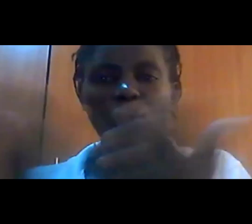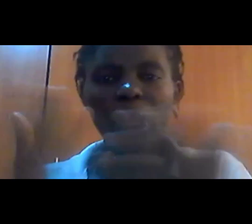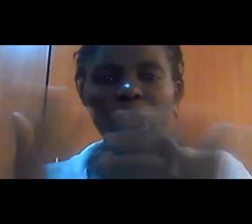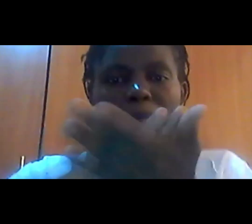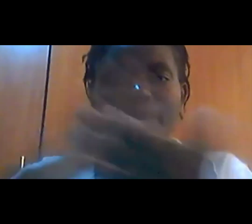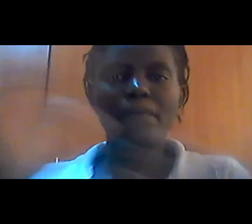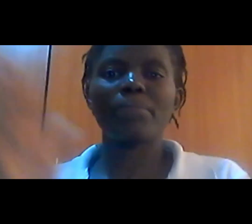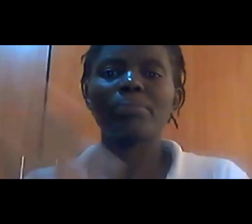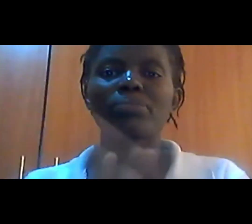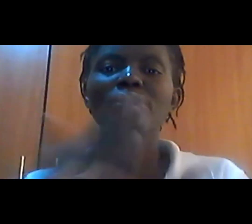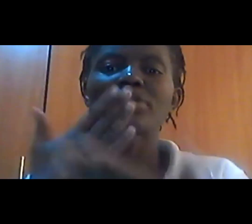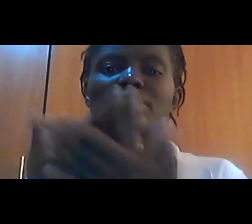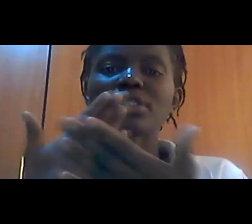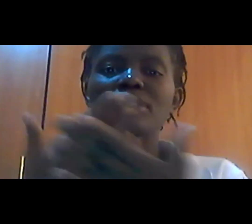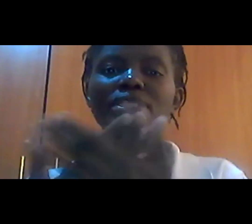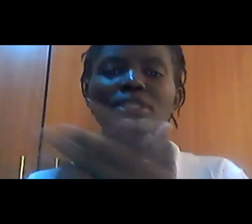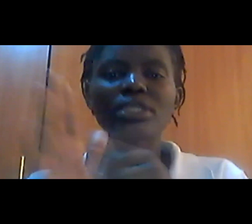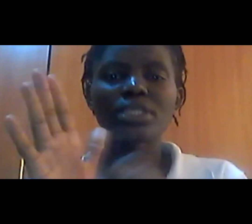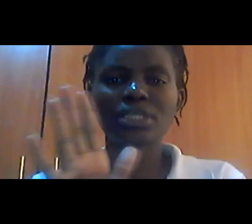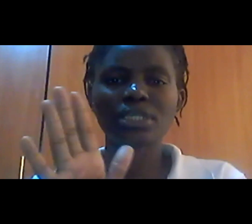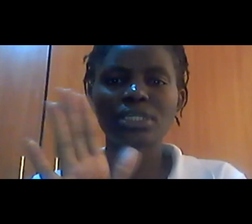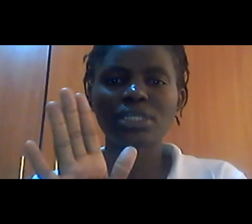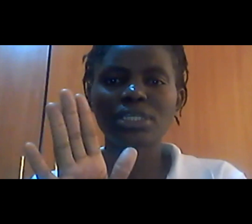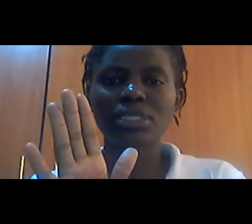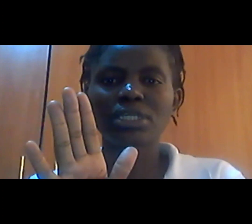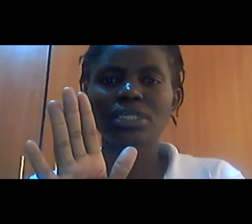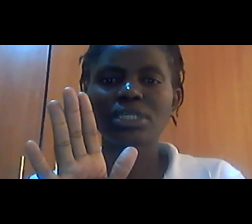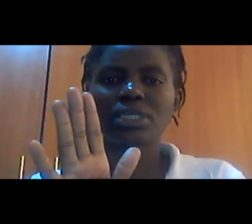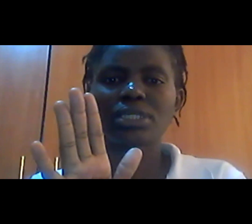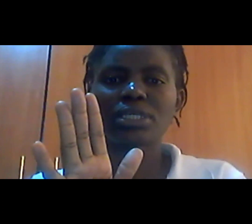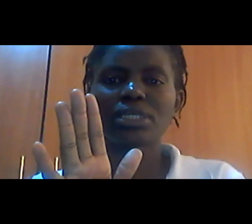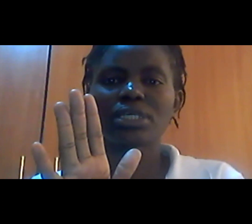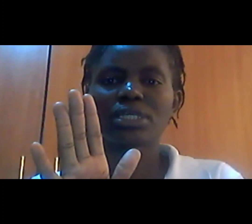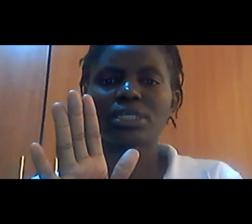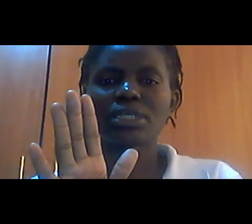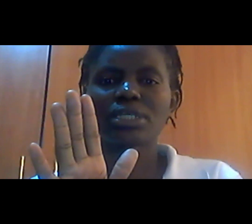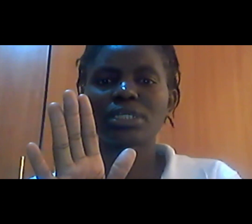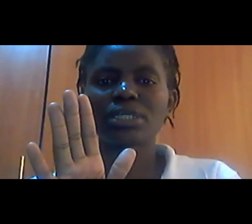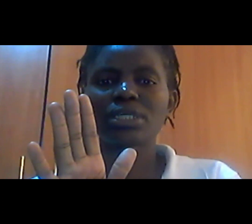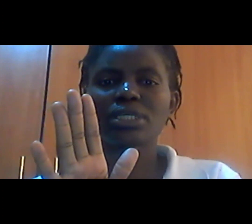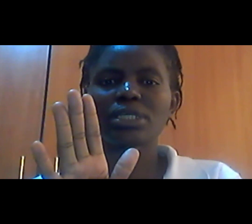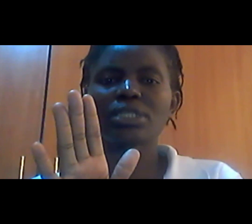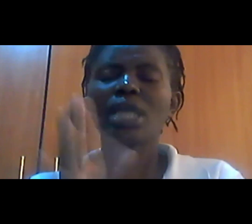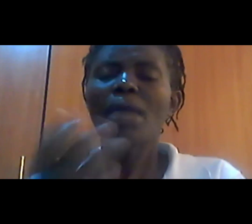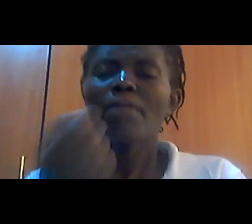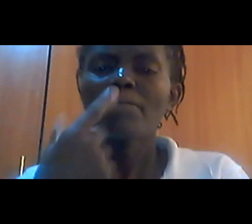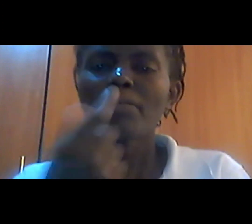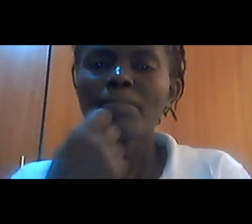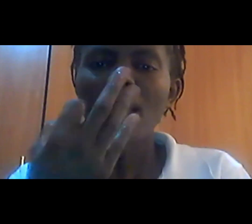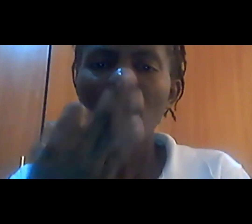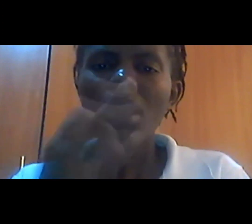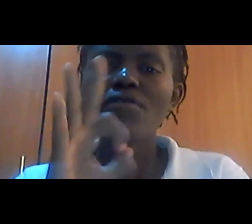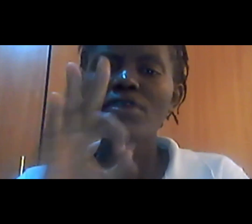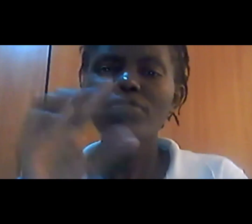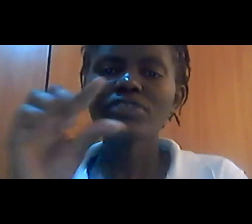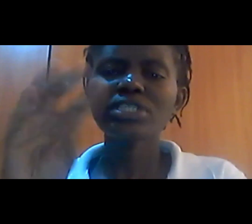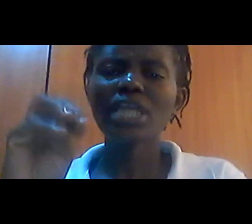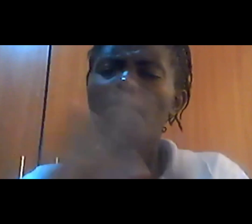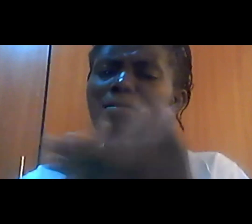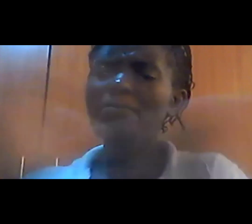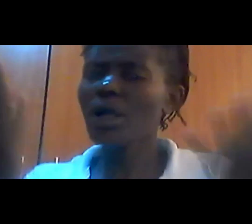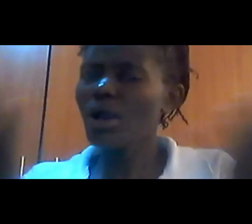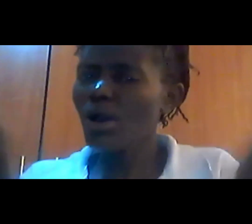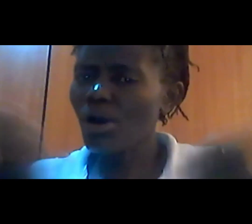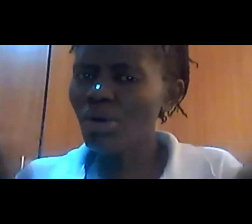Thank you so much, Anne. So, according to our research, we found that medicalization of FGM is mostly happening